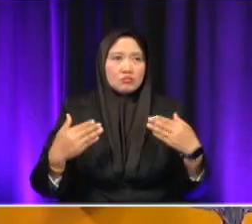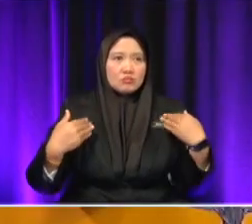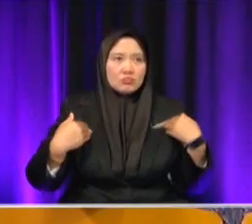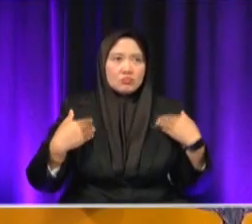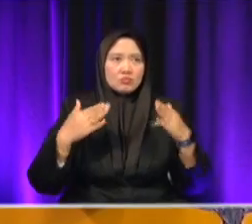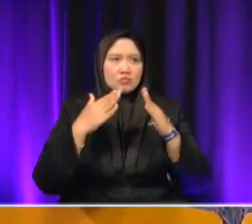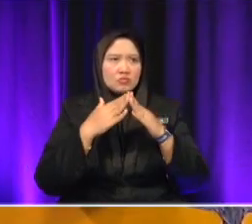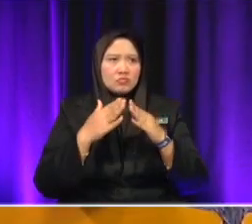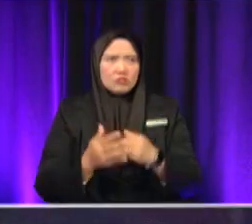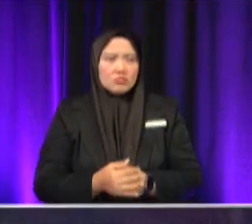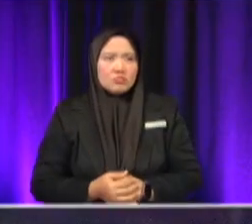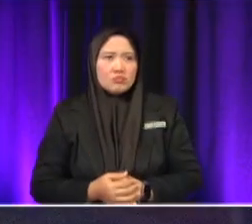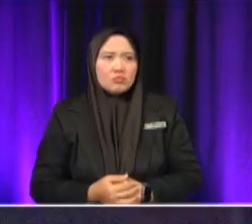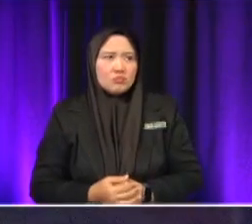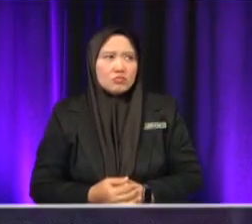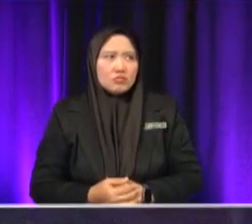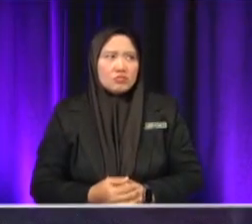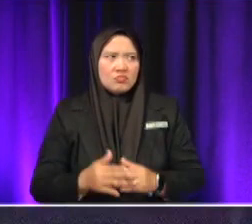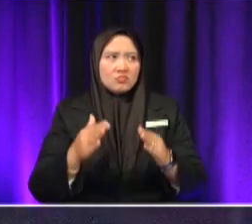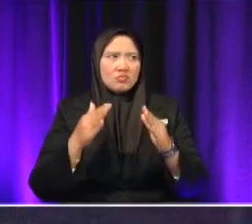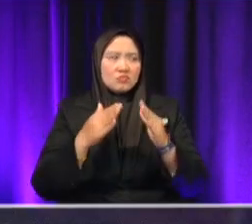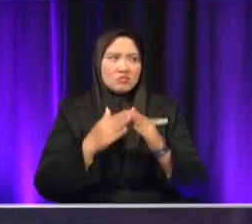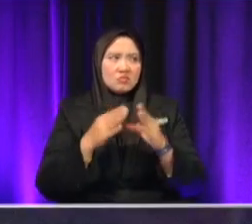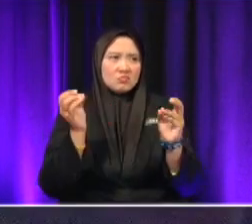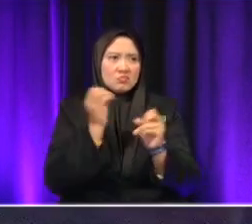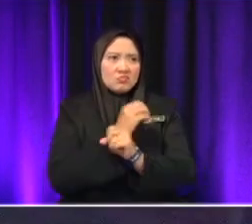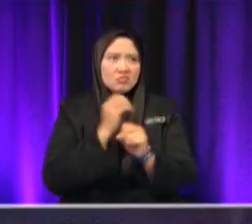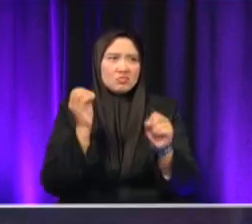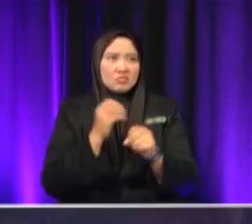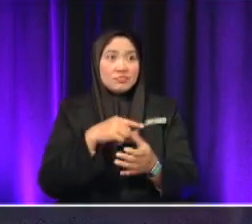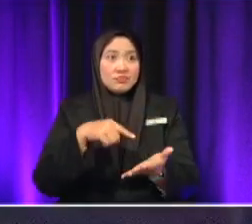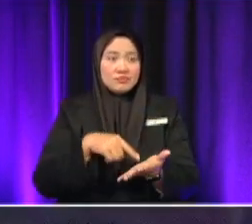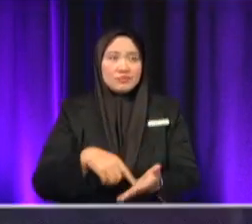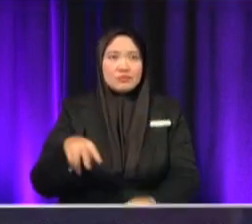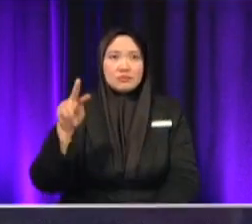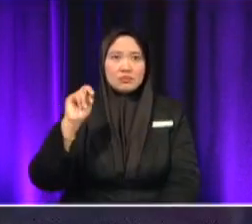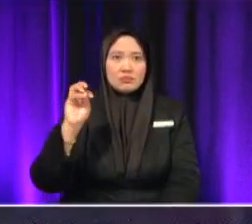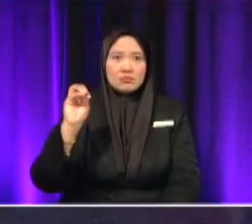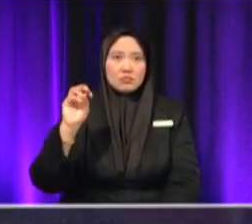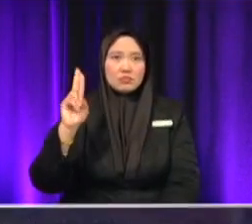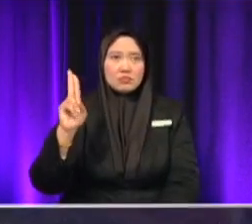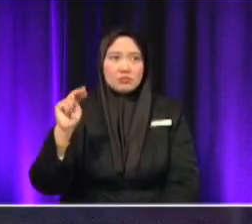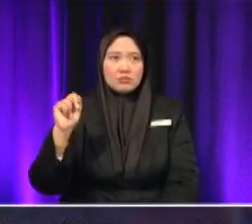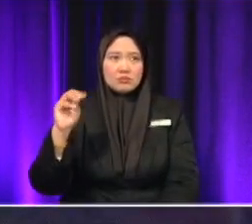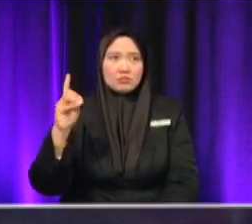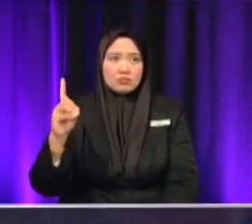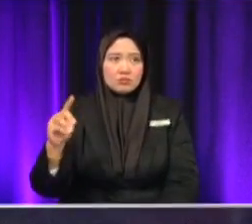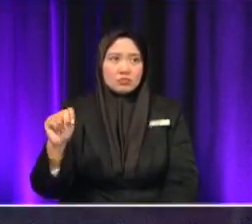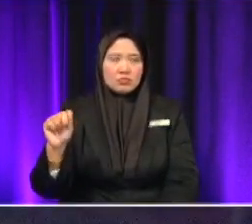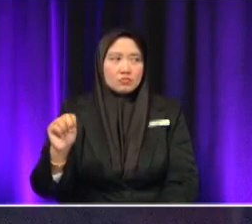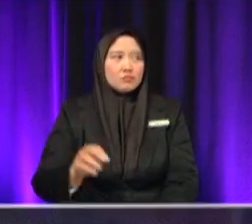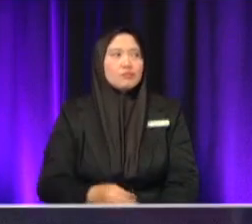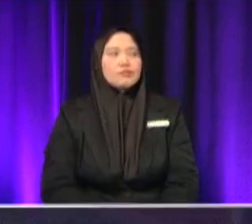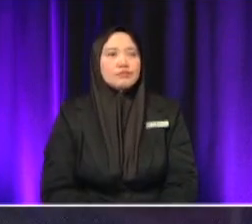question. Homelessness is a verb or a noun here? It's a noun. It's a noun. Yeah, so it's I a see. state of being. A state of being. All